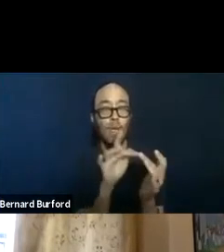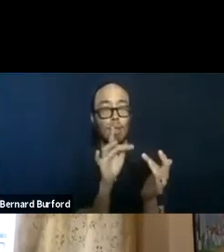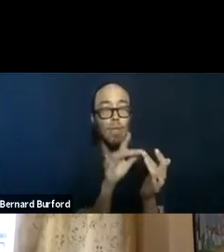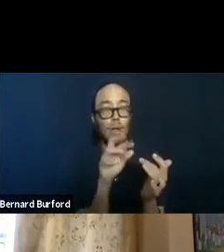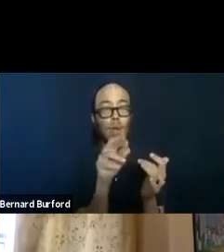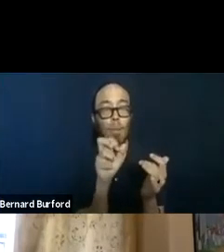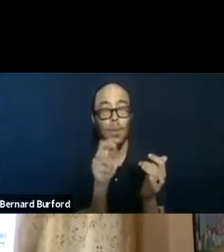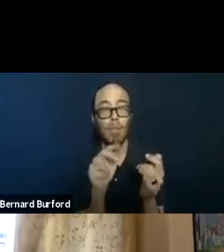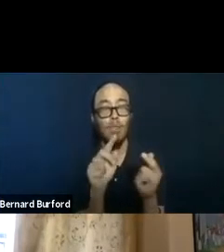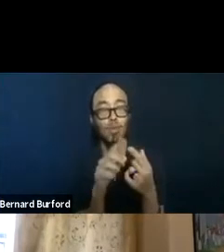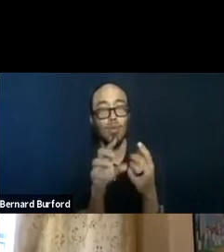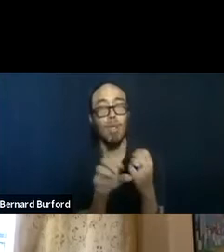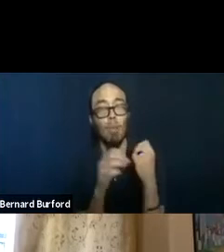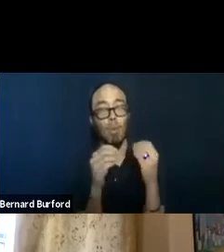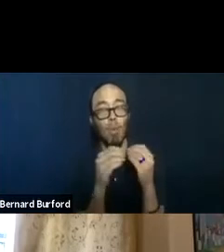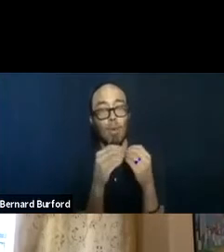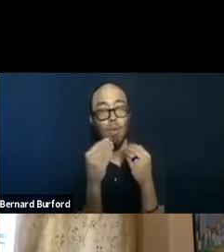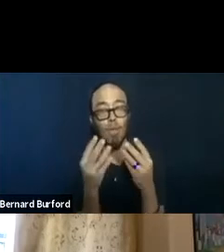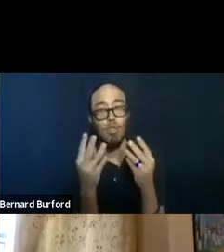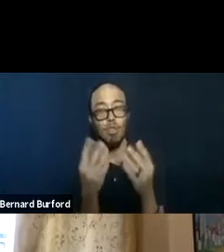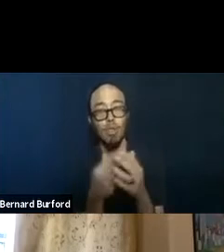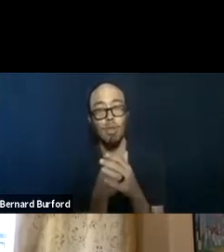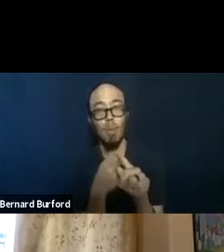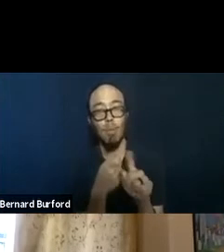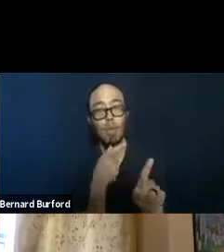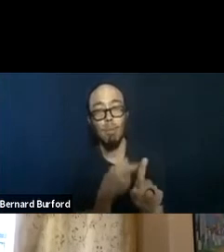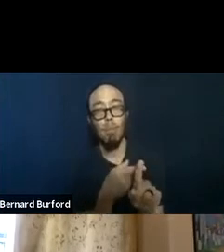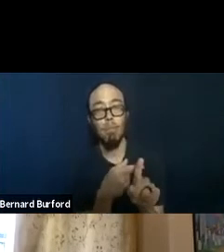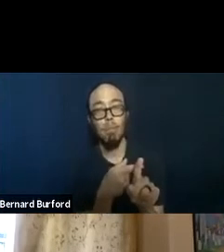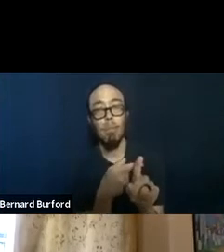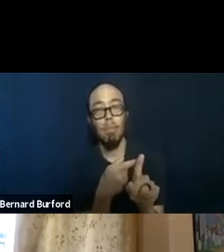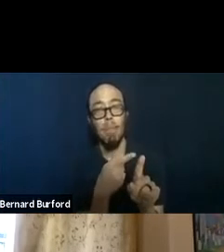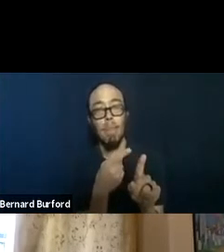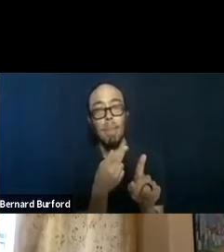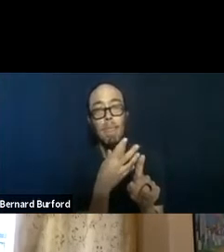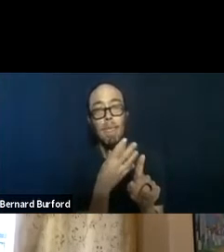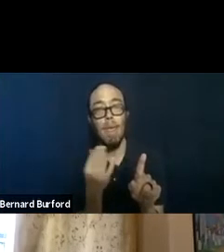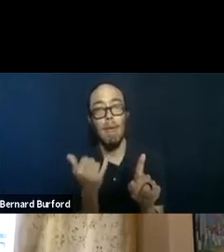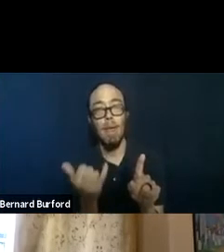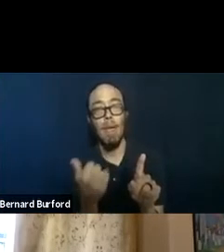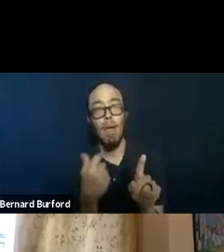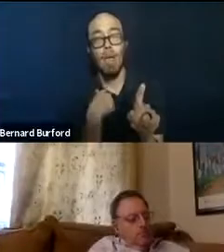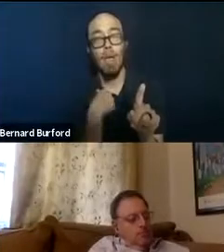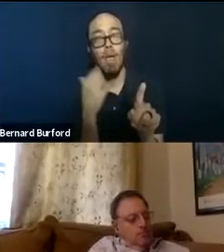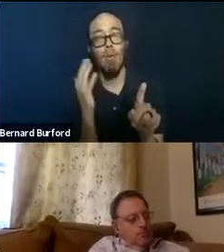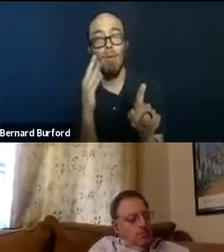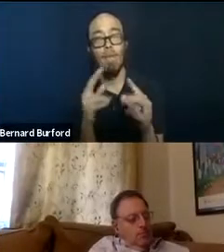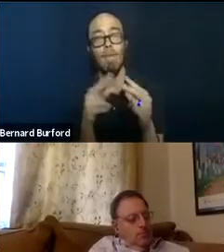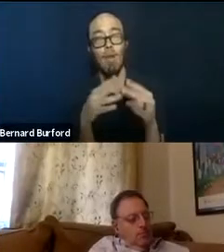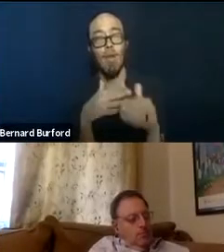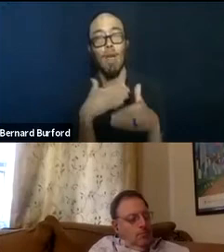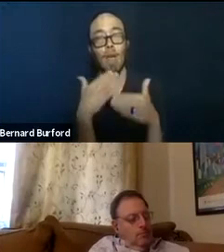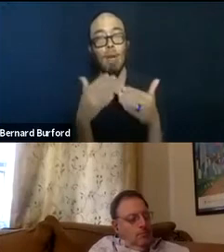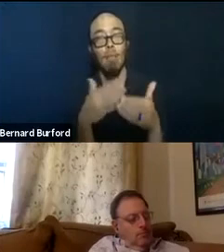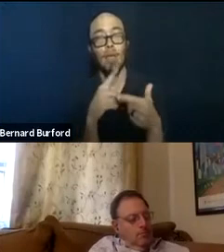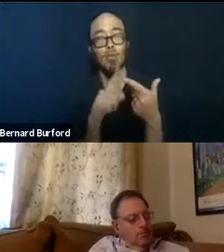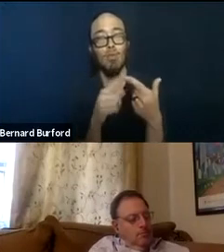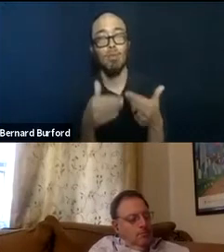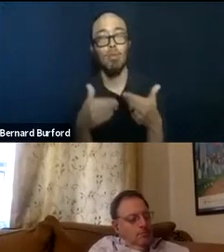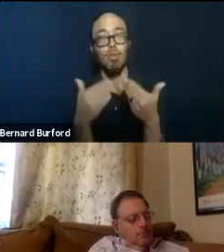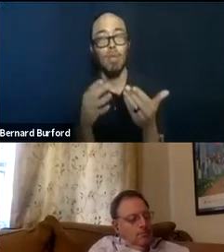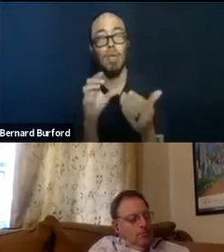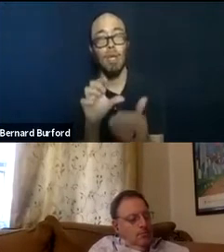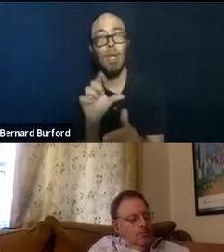to receive more information from him. And now I'm very, very happy to present